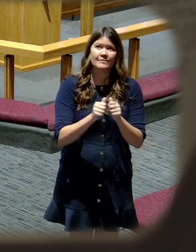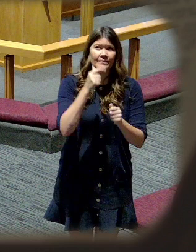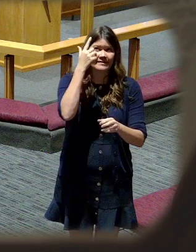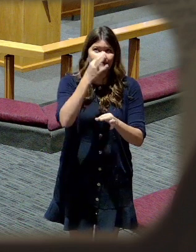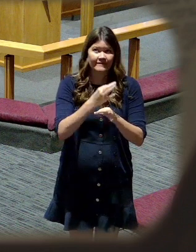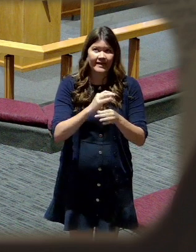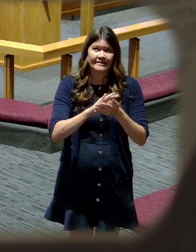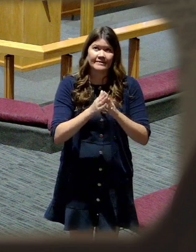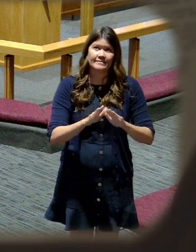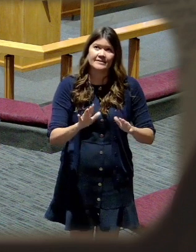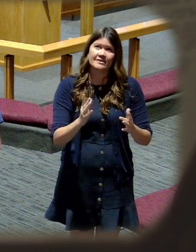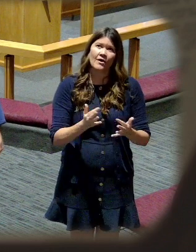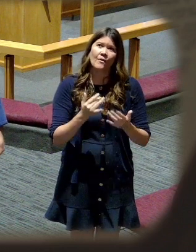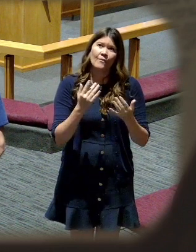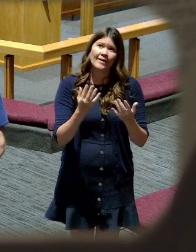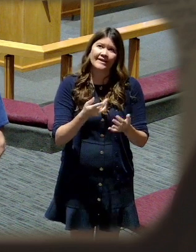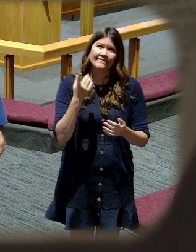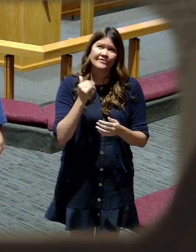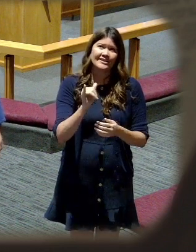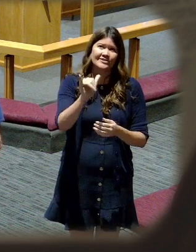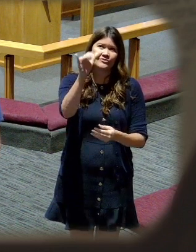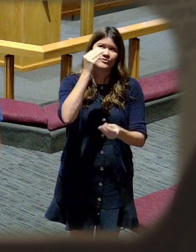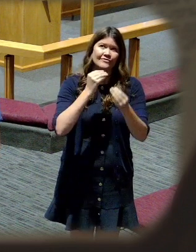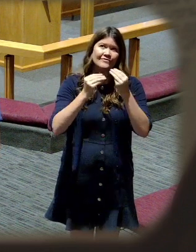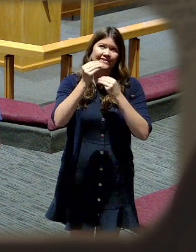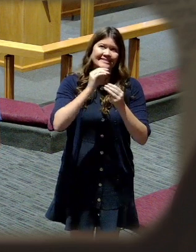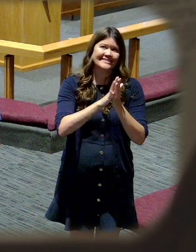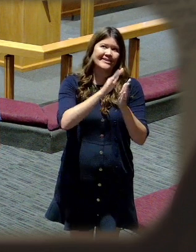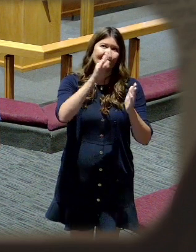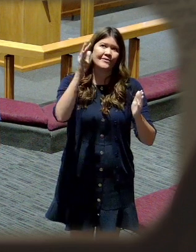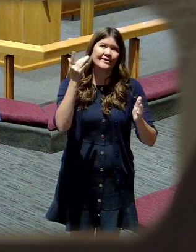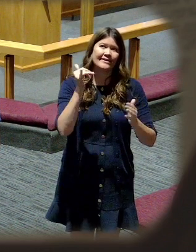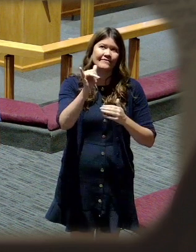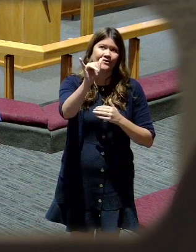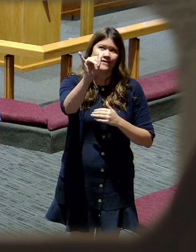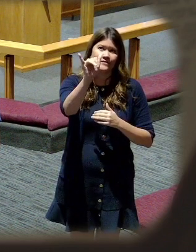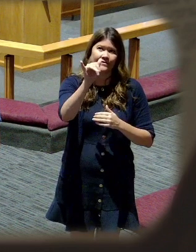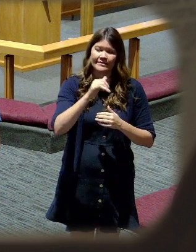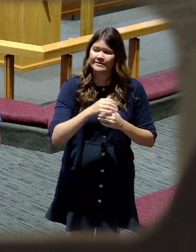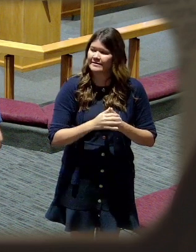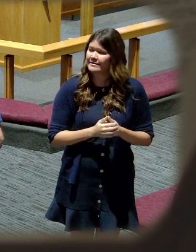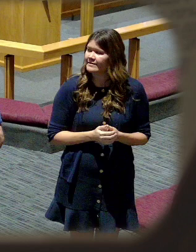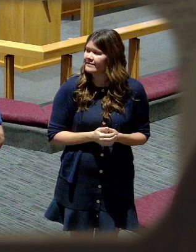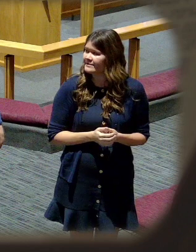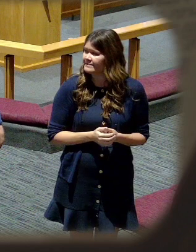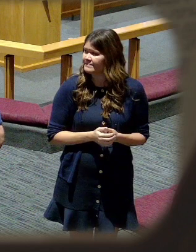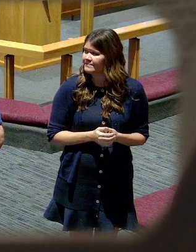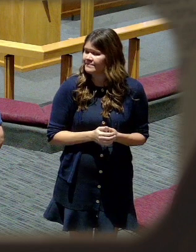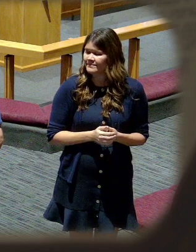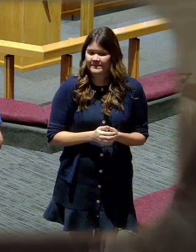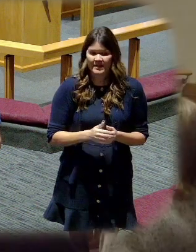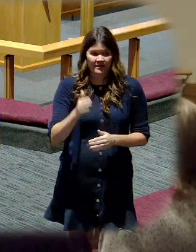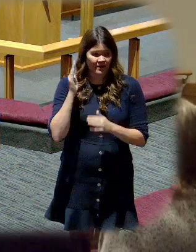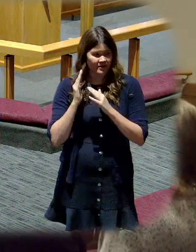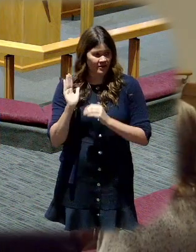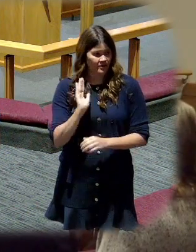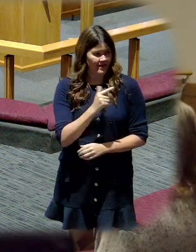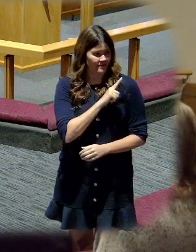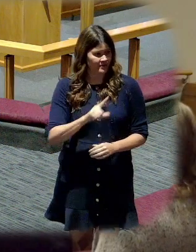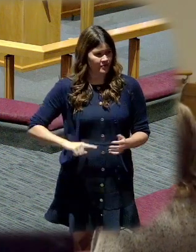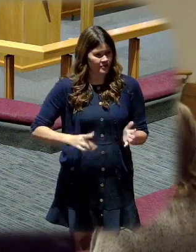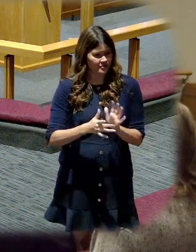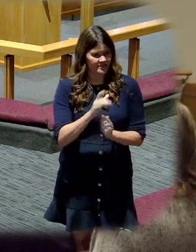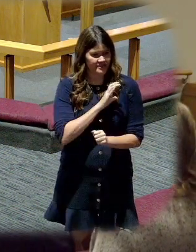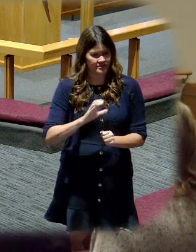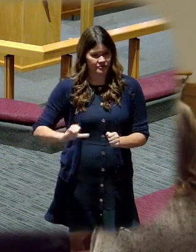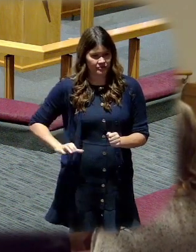awaiting with hope the eternal feast and glory everlasting. Amen. Amen. Our Lord Jesus Christ, on